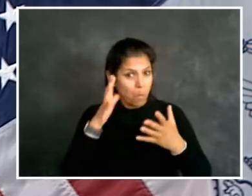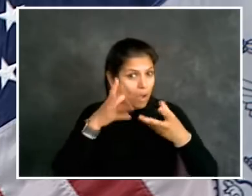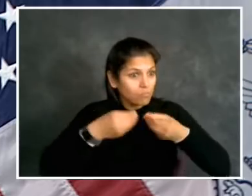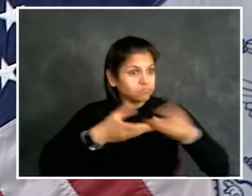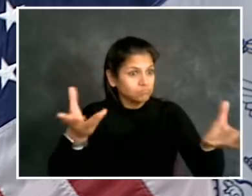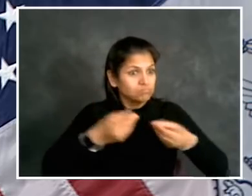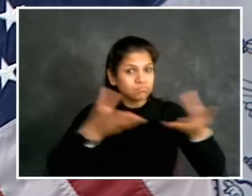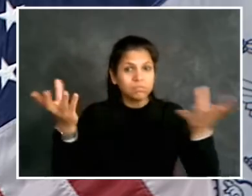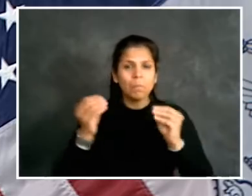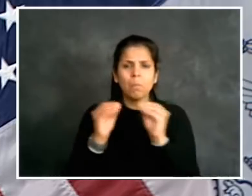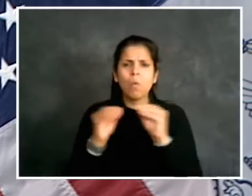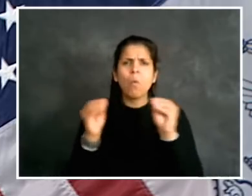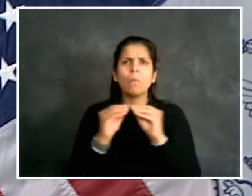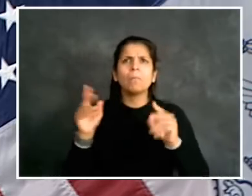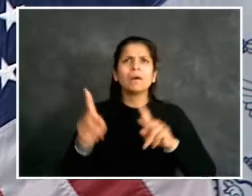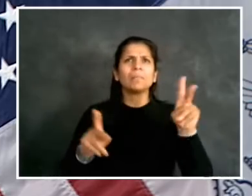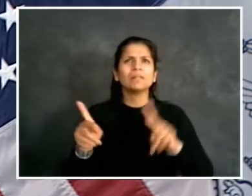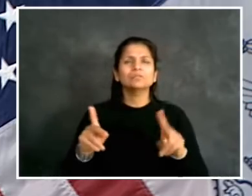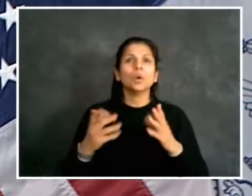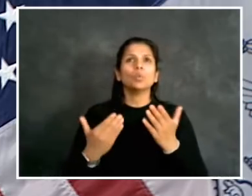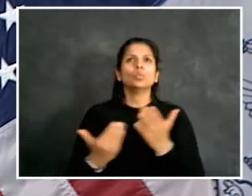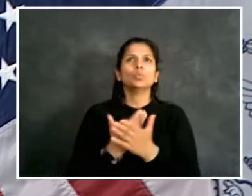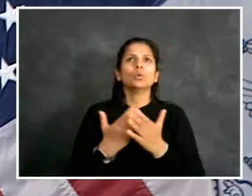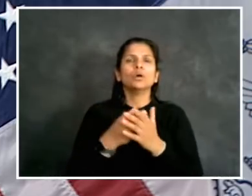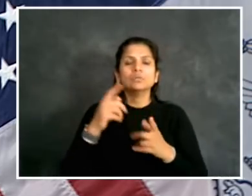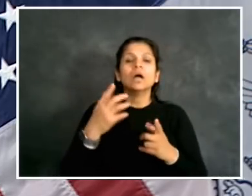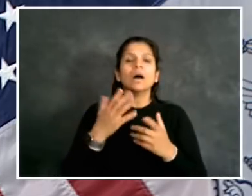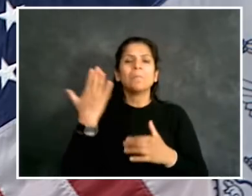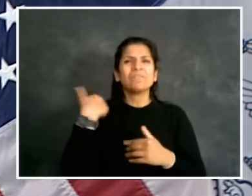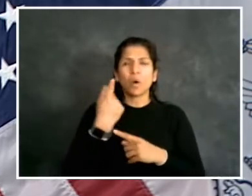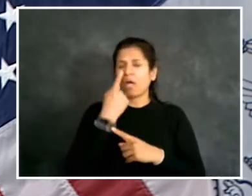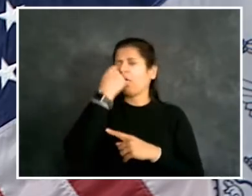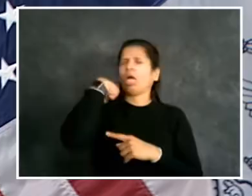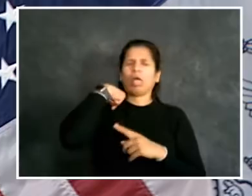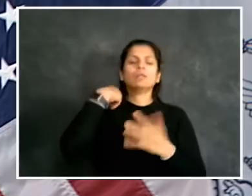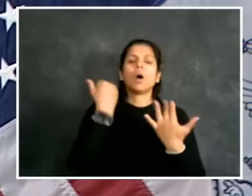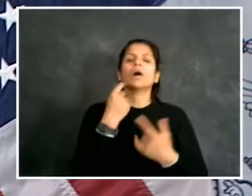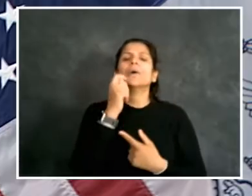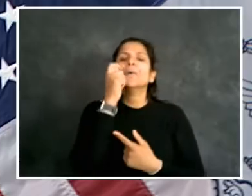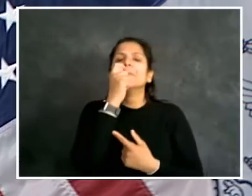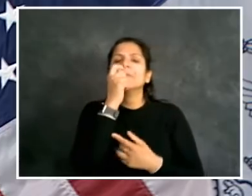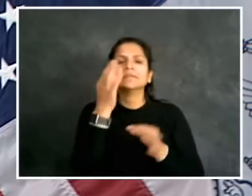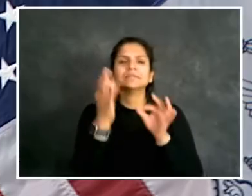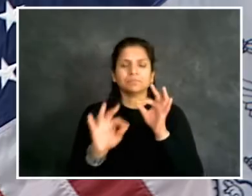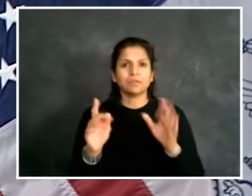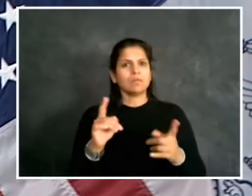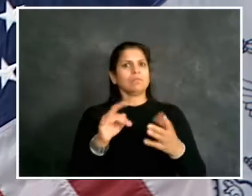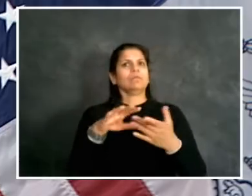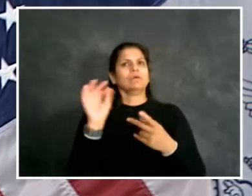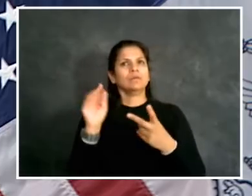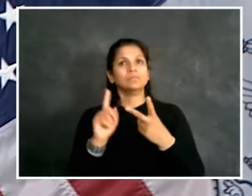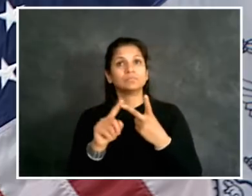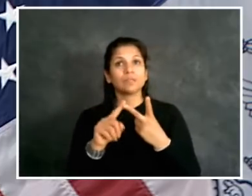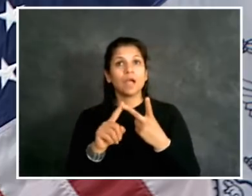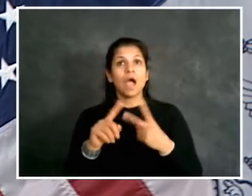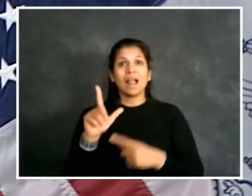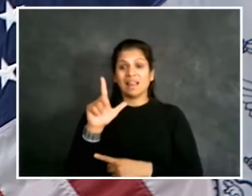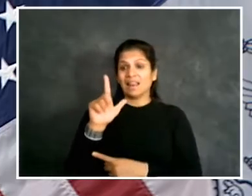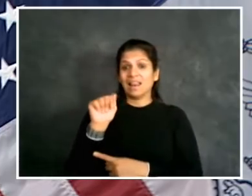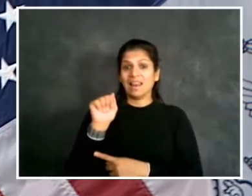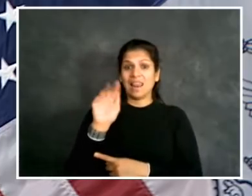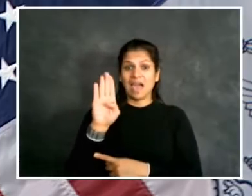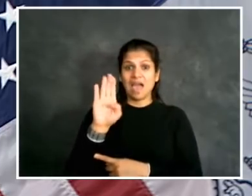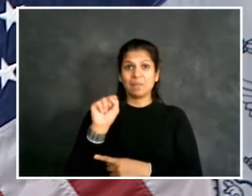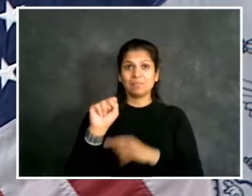this still remains the big X factor now. How much more lab capacity can we get going? So that ability to do